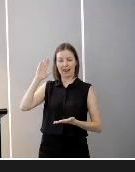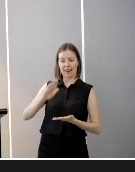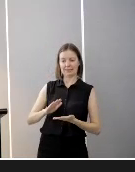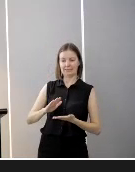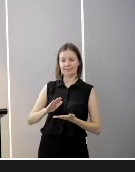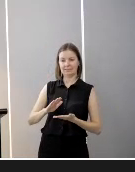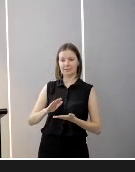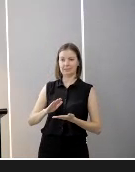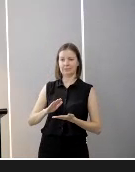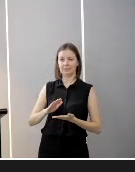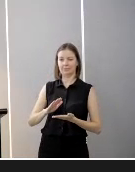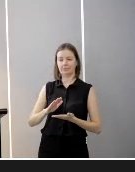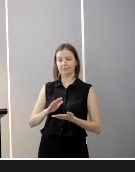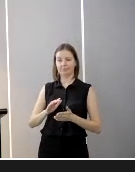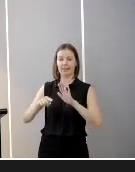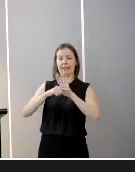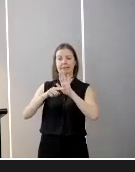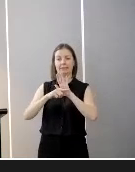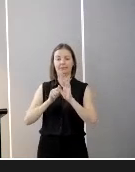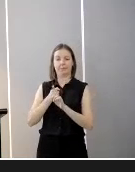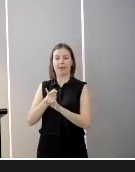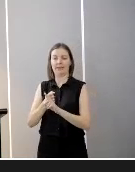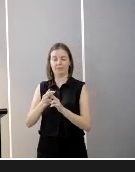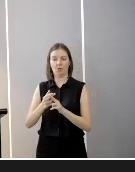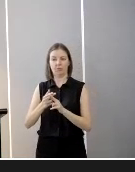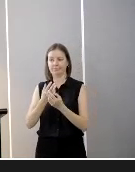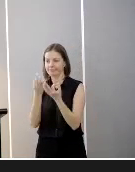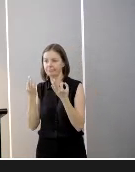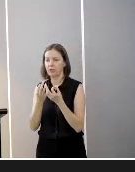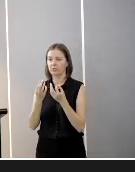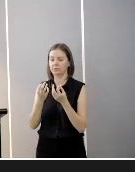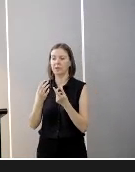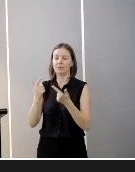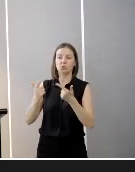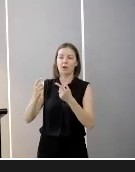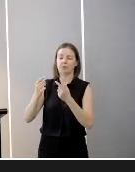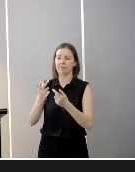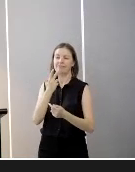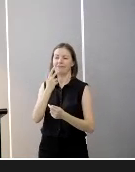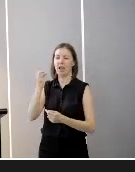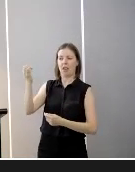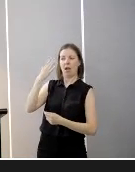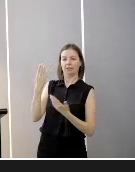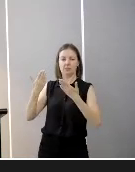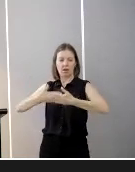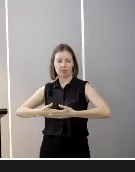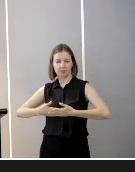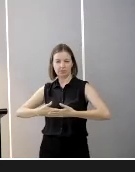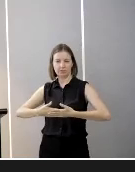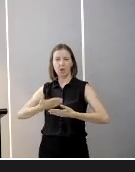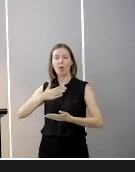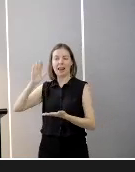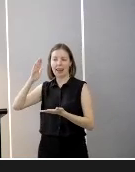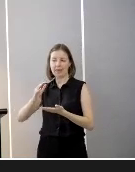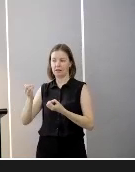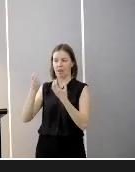negative impacts of getting light exposure at nighttime, so kind of offsets. So we do want to reduce our light exposure at